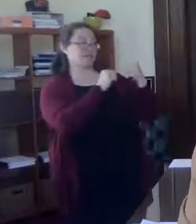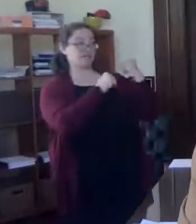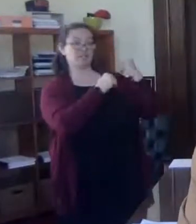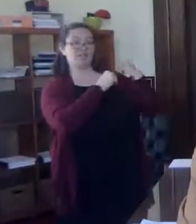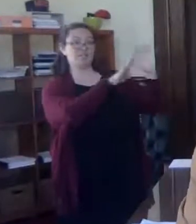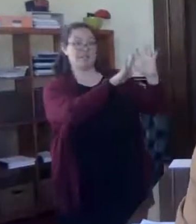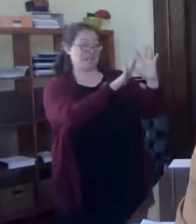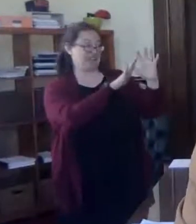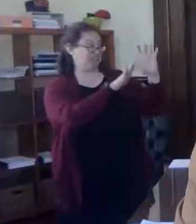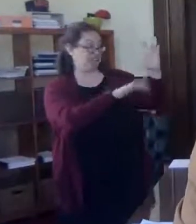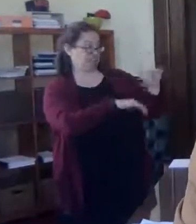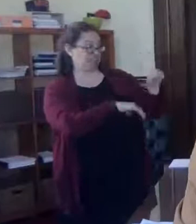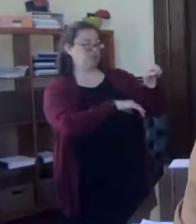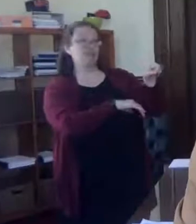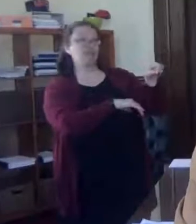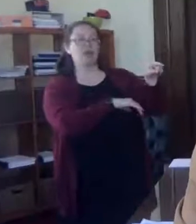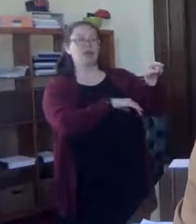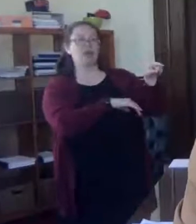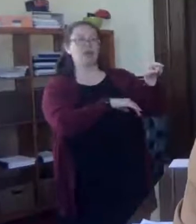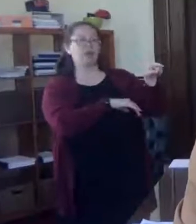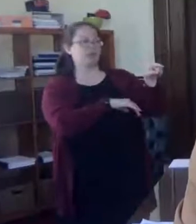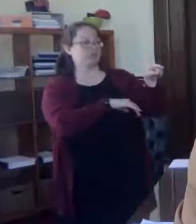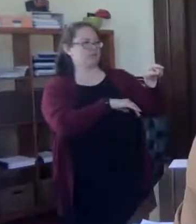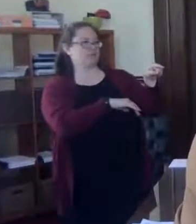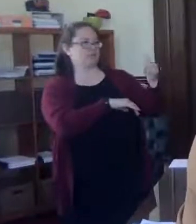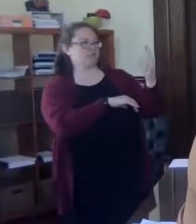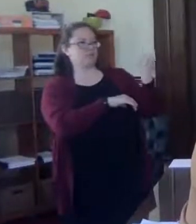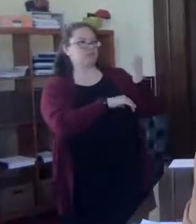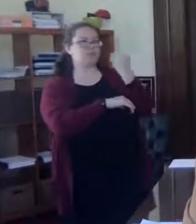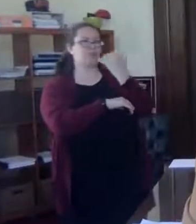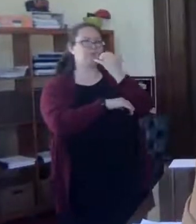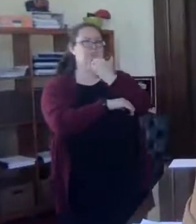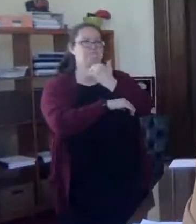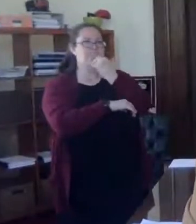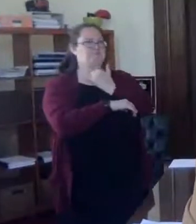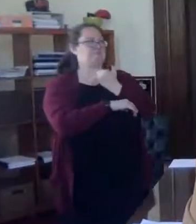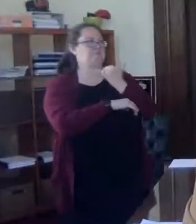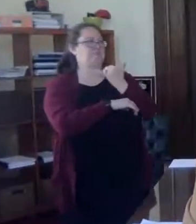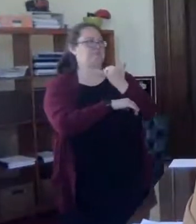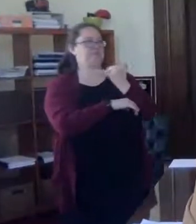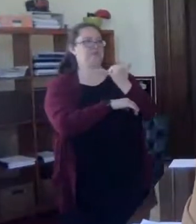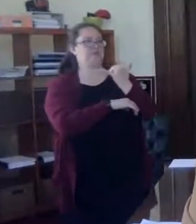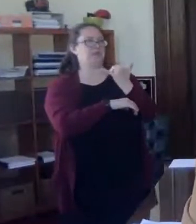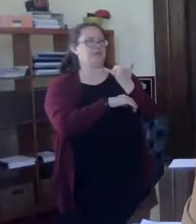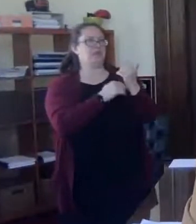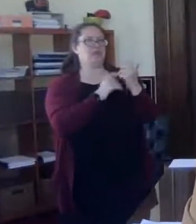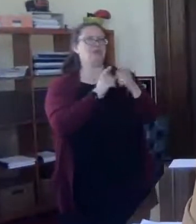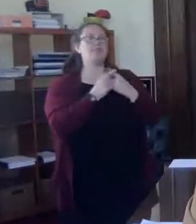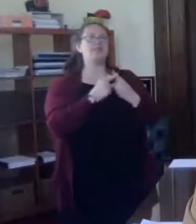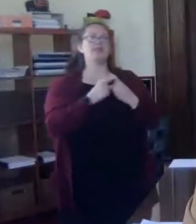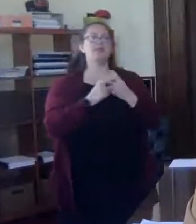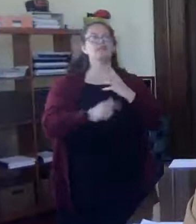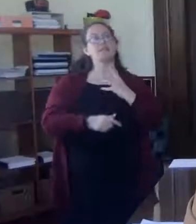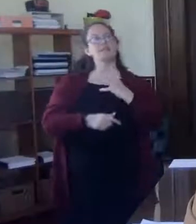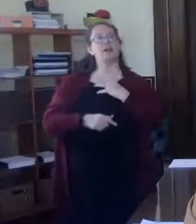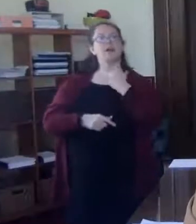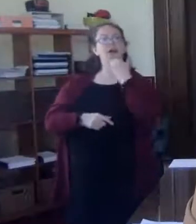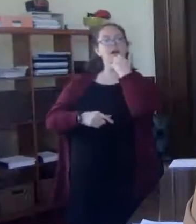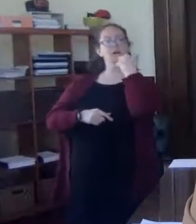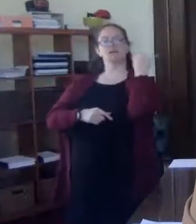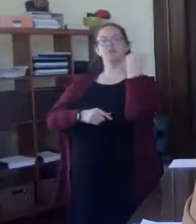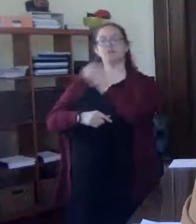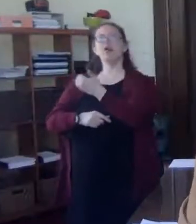some exterior building violations, then yes, your building inspector